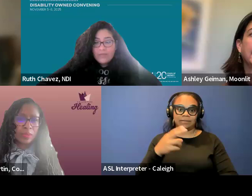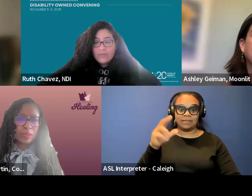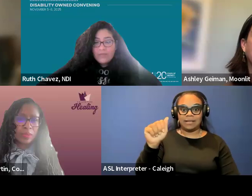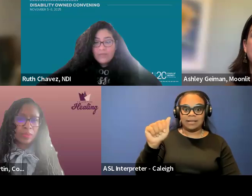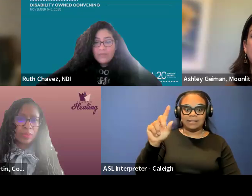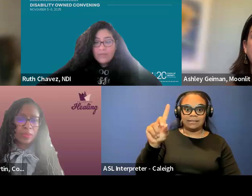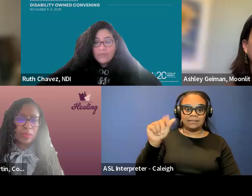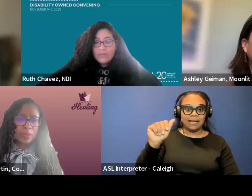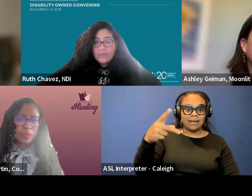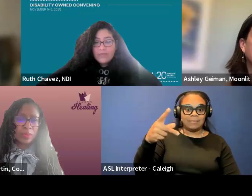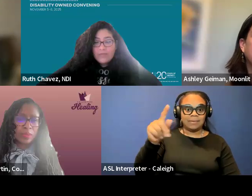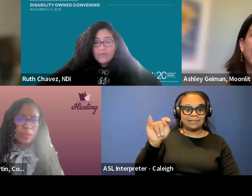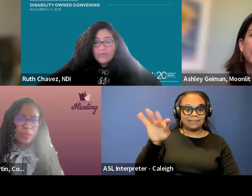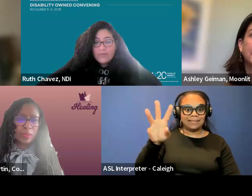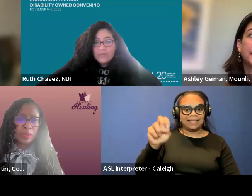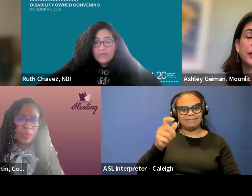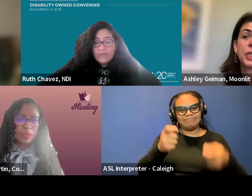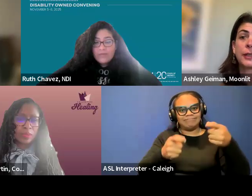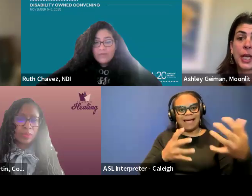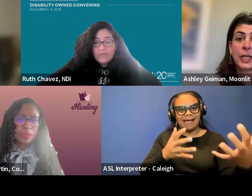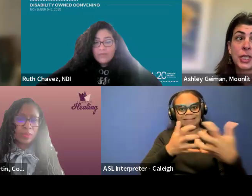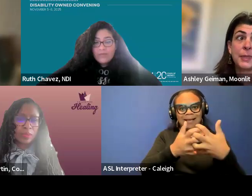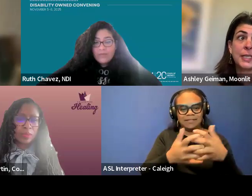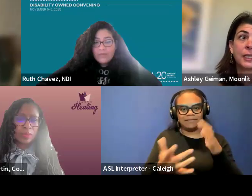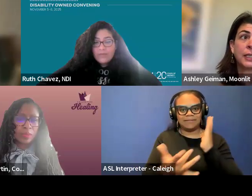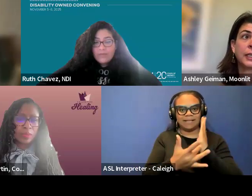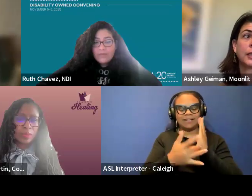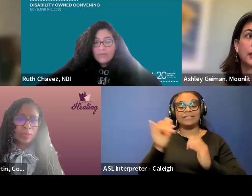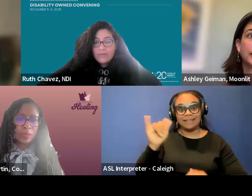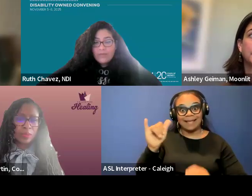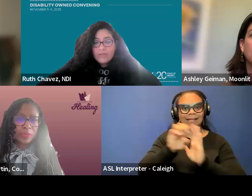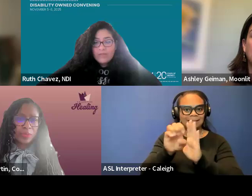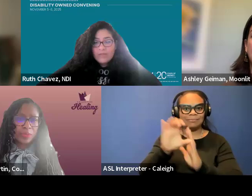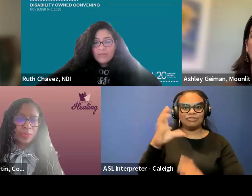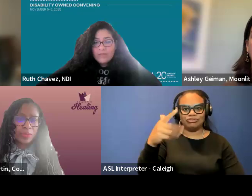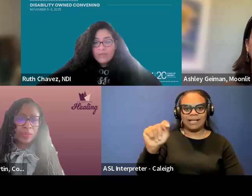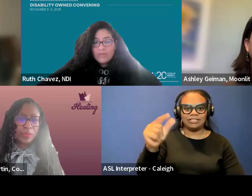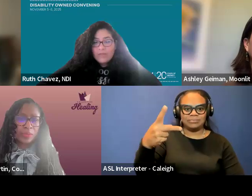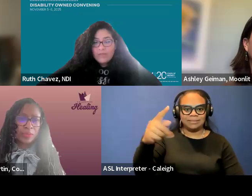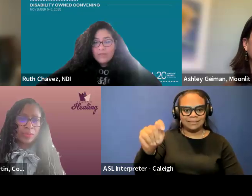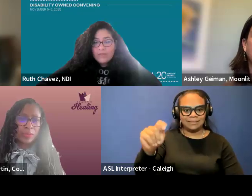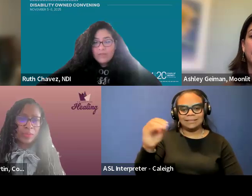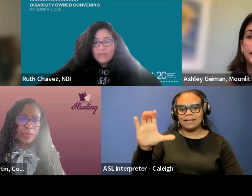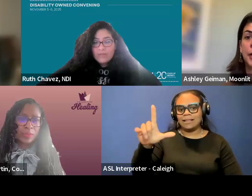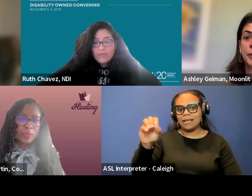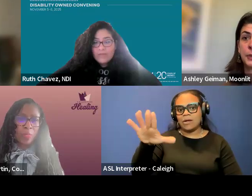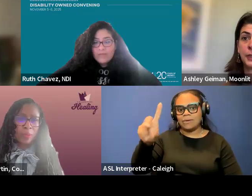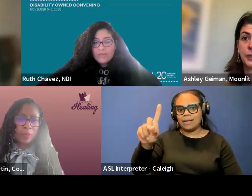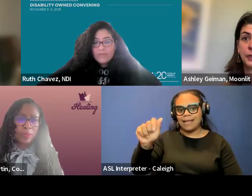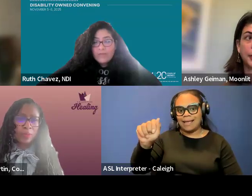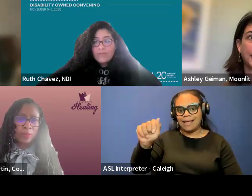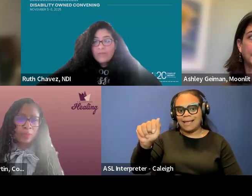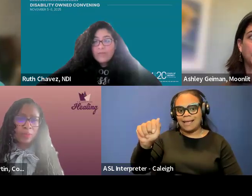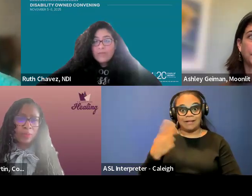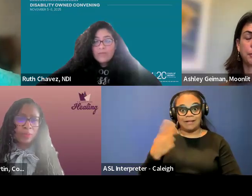adaptive technology like Chat GPT and Claude AI, which has helped